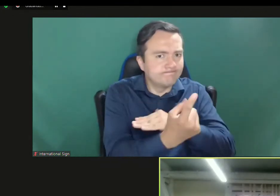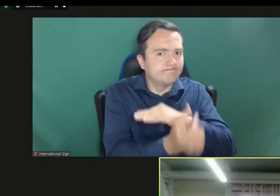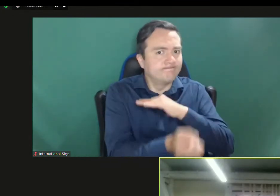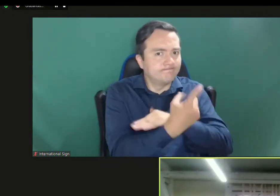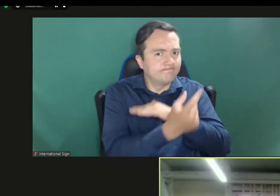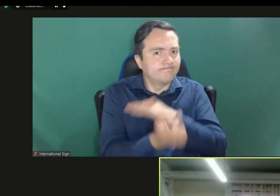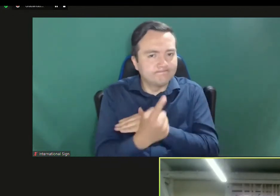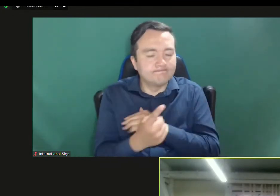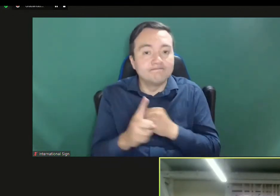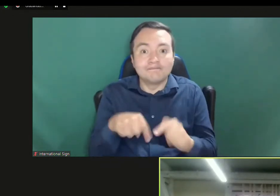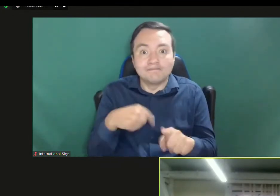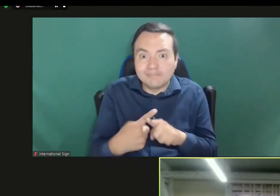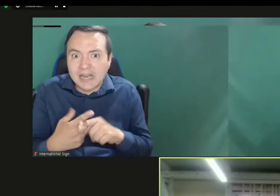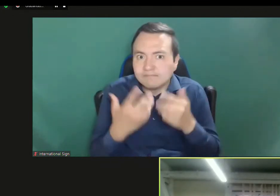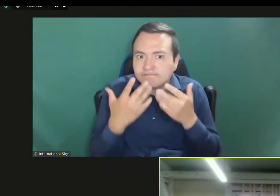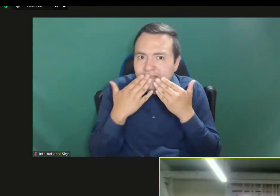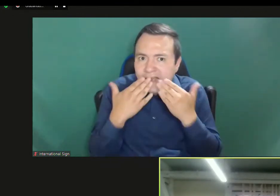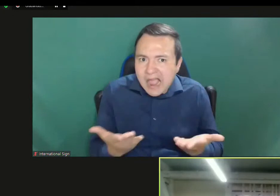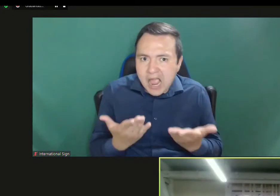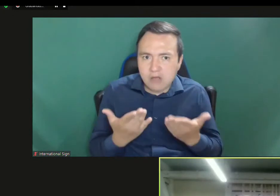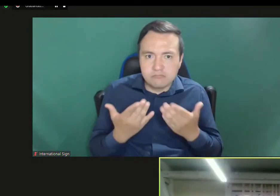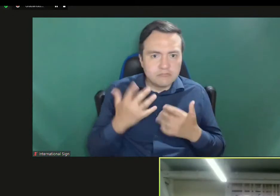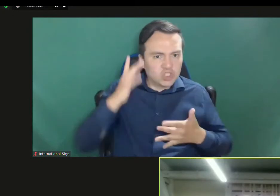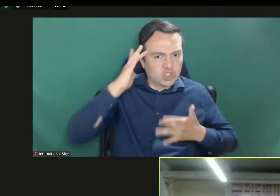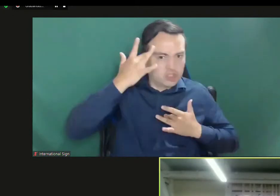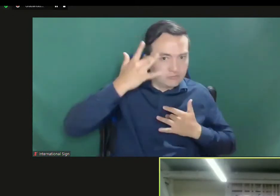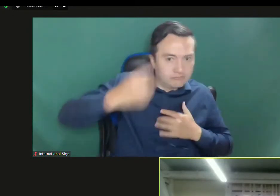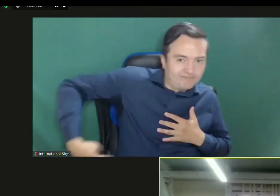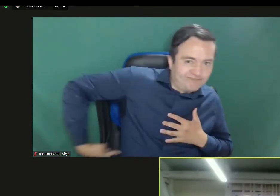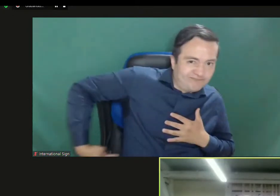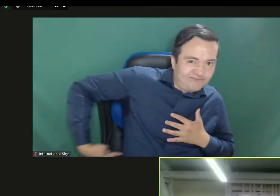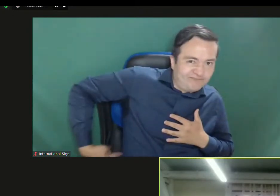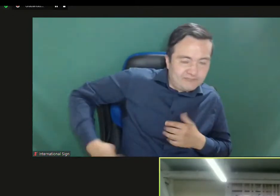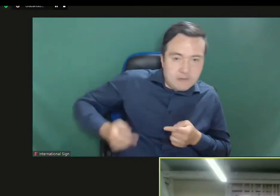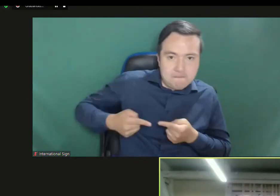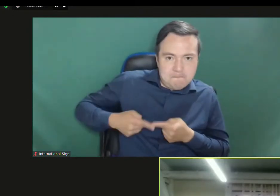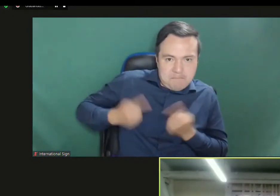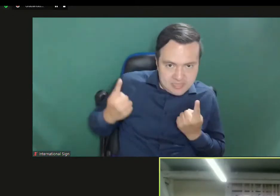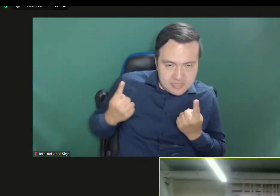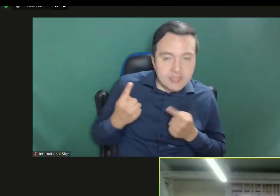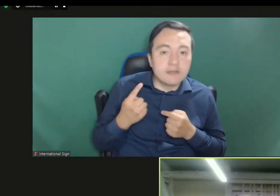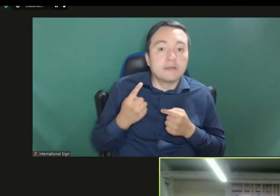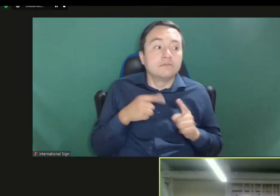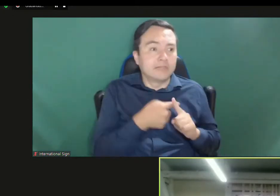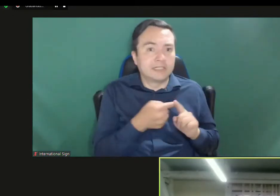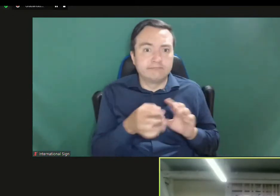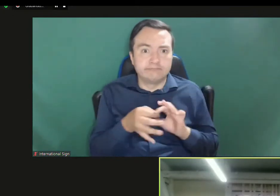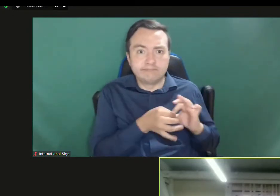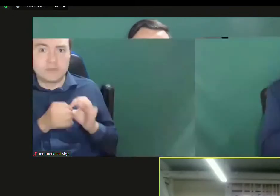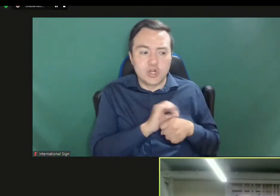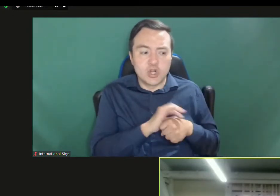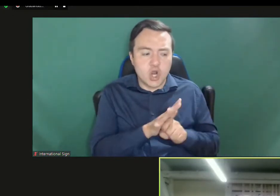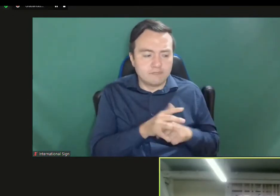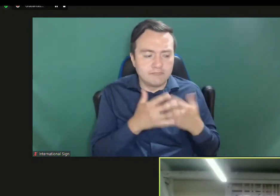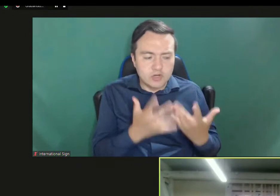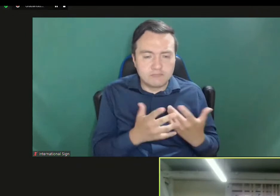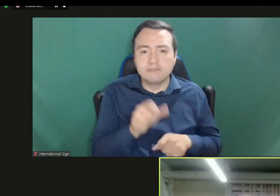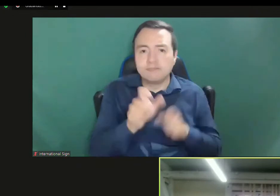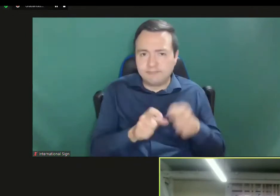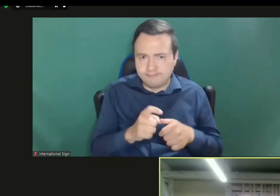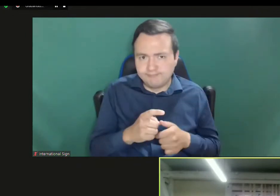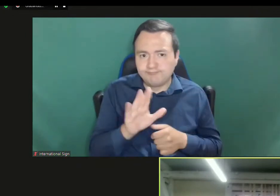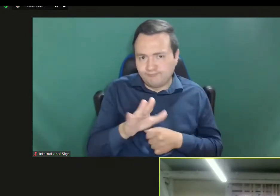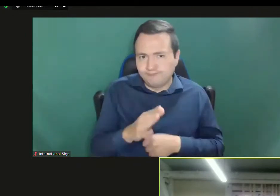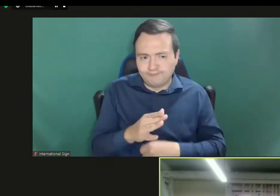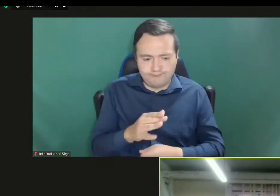the experience of a kidney dialysis patient. Since tobacco use is an important risk factor, the Stoppen